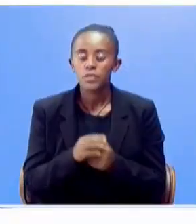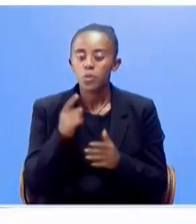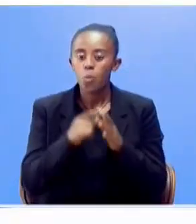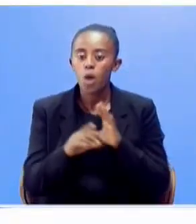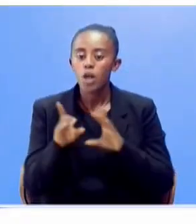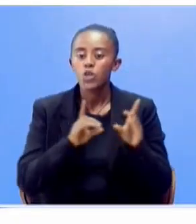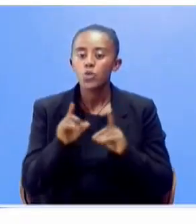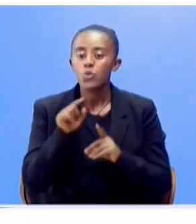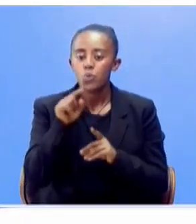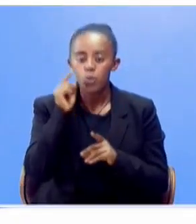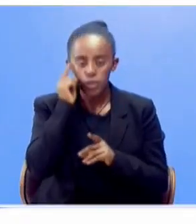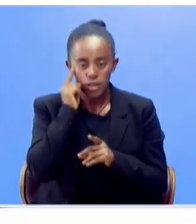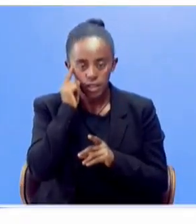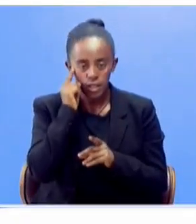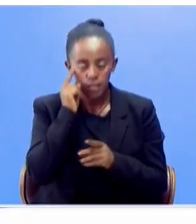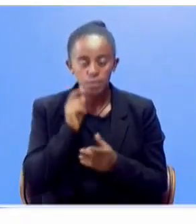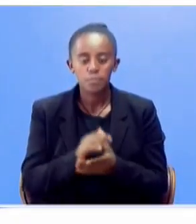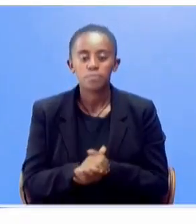think?